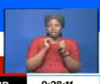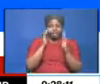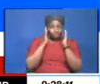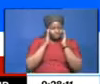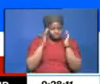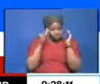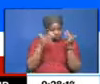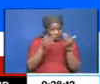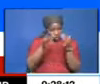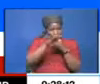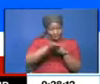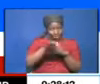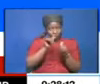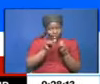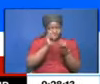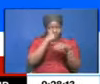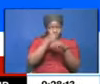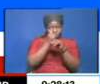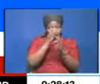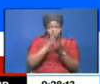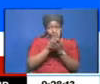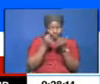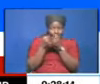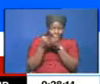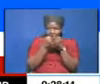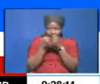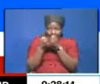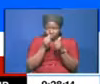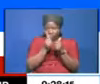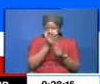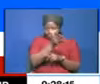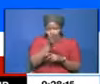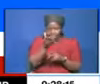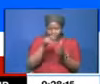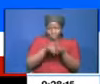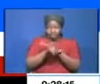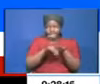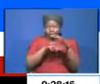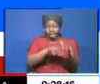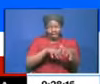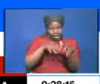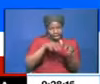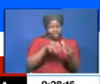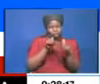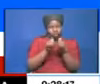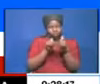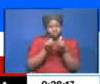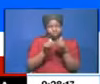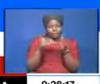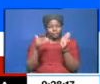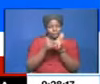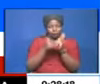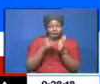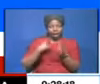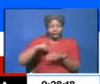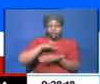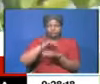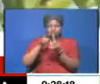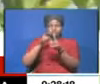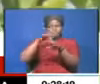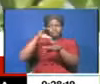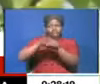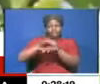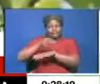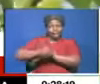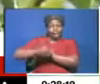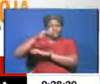ni kuhakikisha changamoto zile ziko kwa kilimo ambazo zinasuzuia kupata mapato ya juu